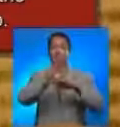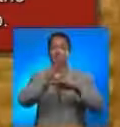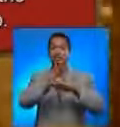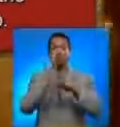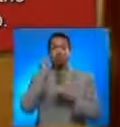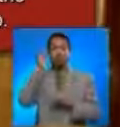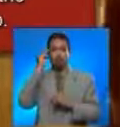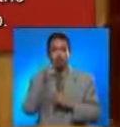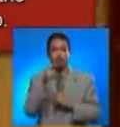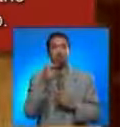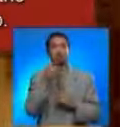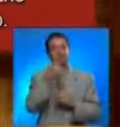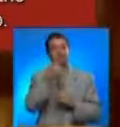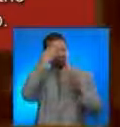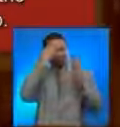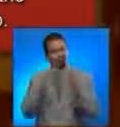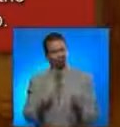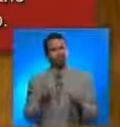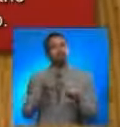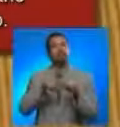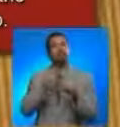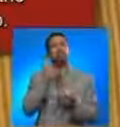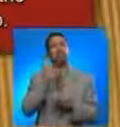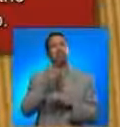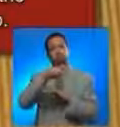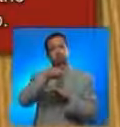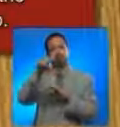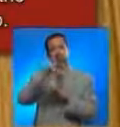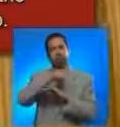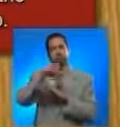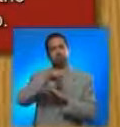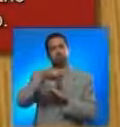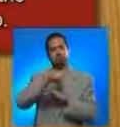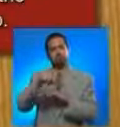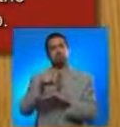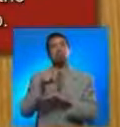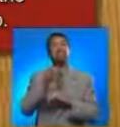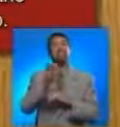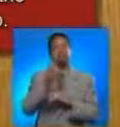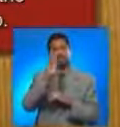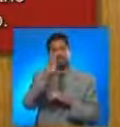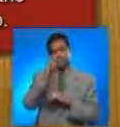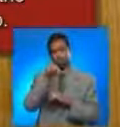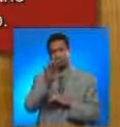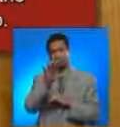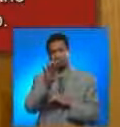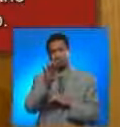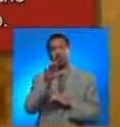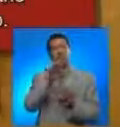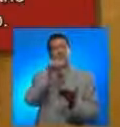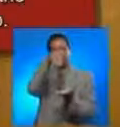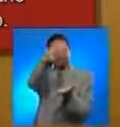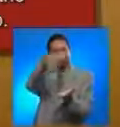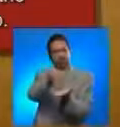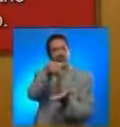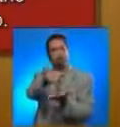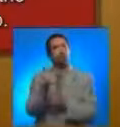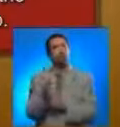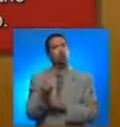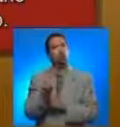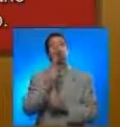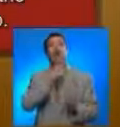According to the seismographs, the epicenter of an earthquake with at least a magnitude 6.5 is located on the ocean near Puerto